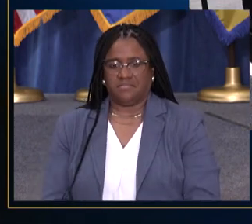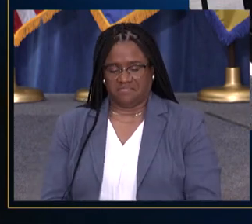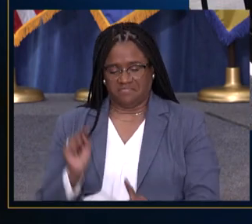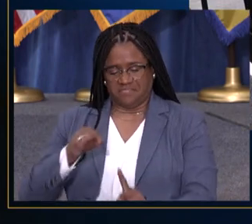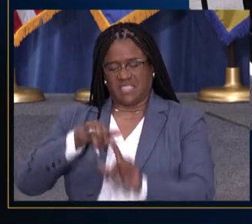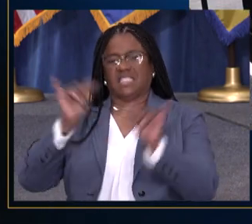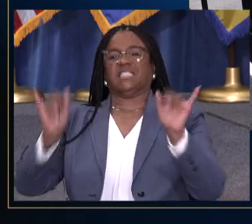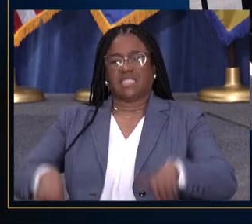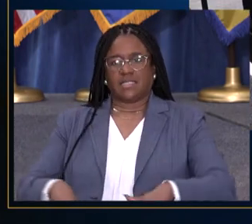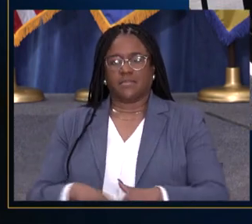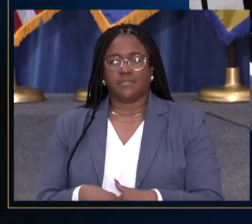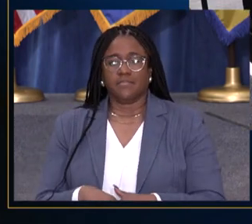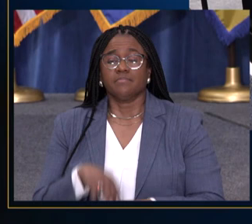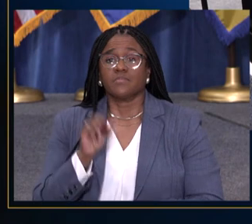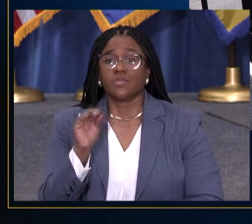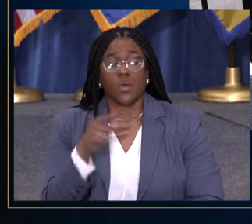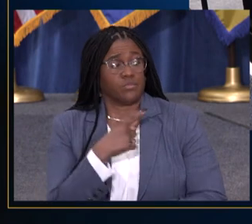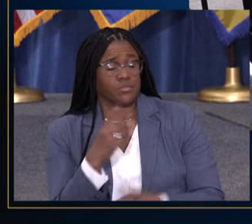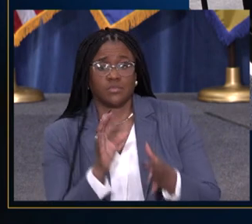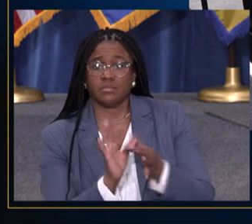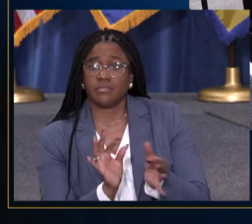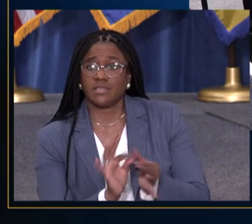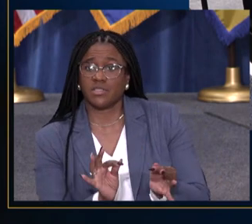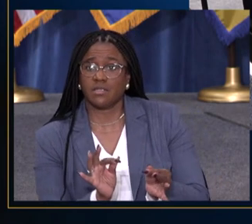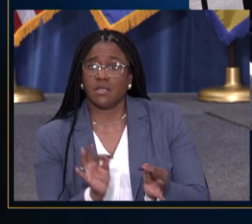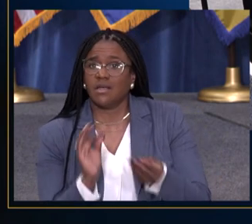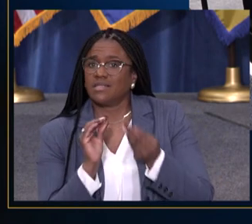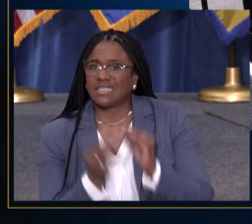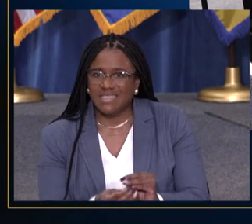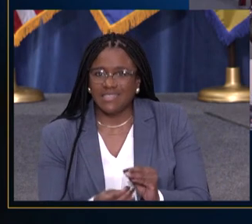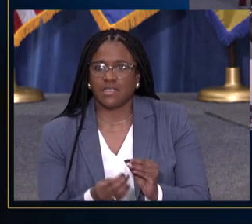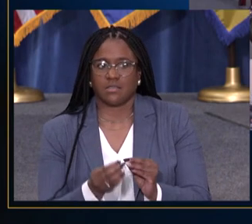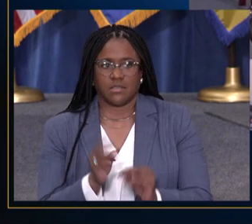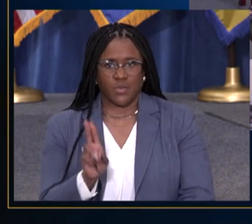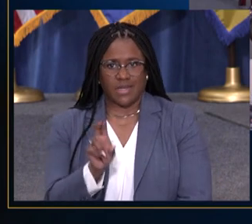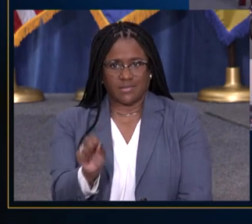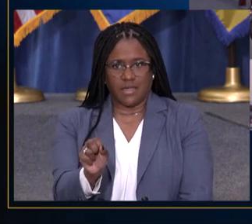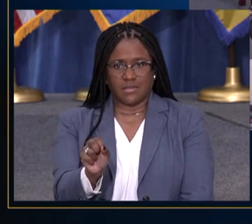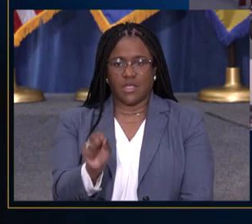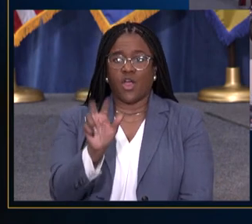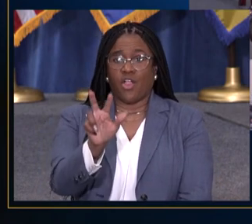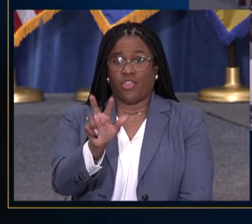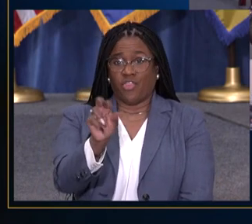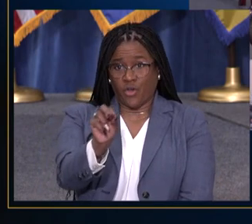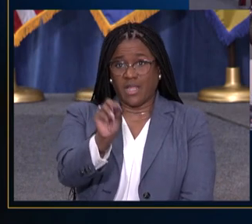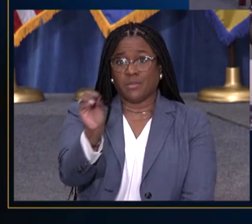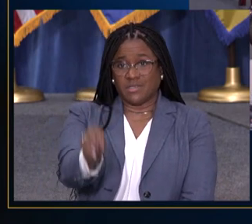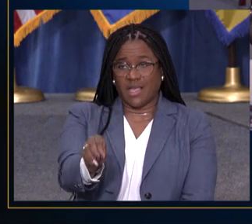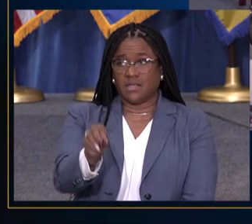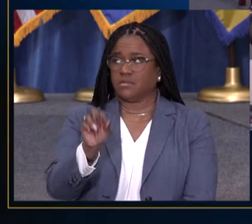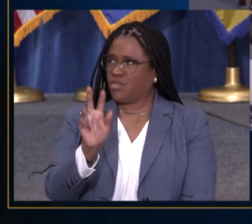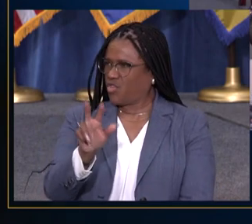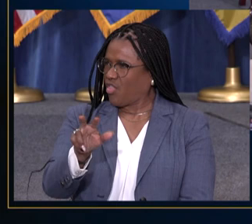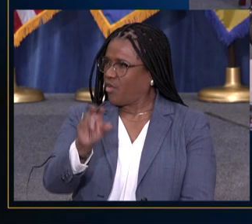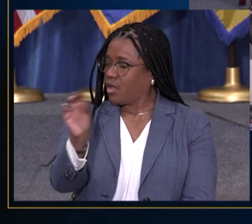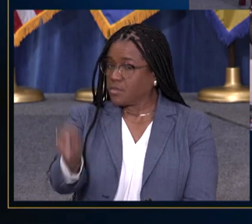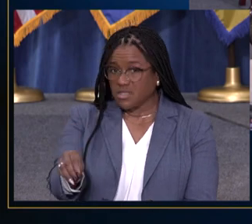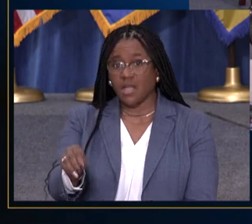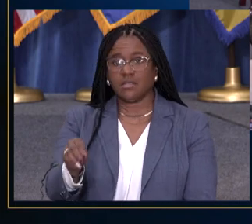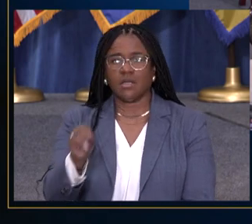So as Dora was mentioning, the statistic in the United States is 30%,